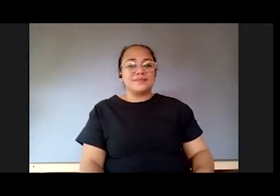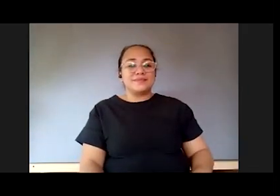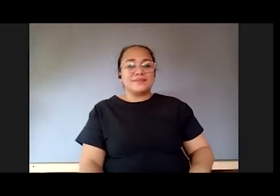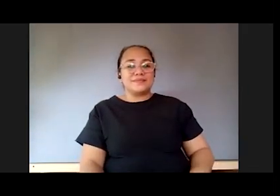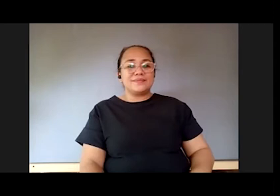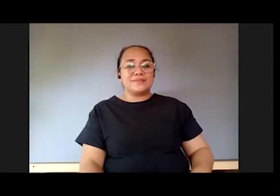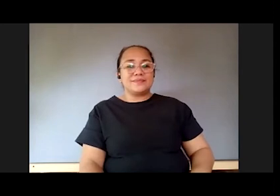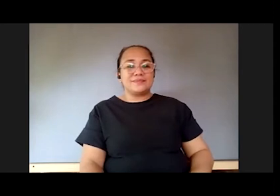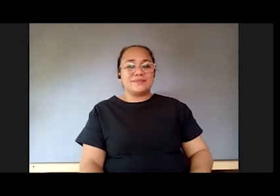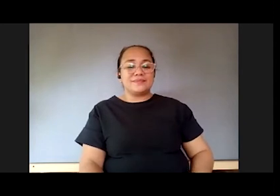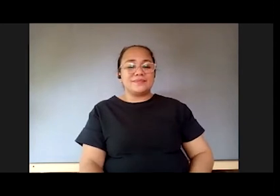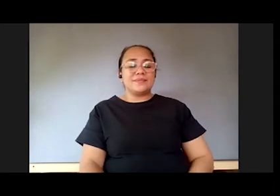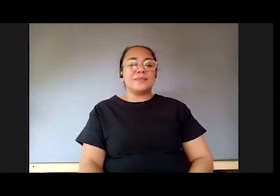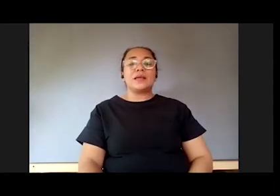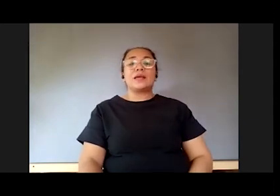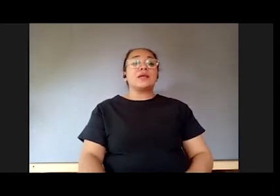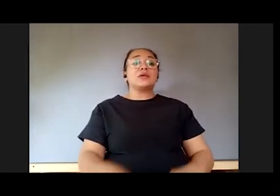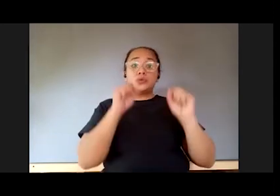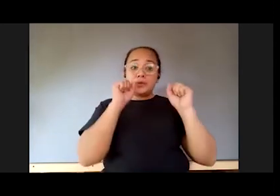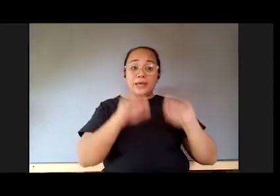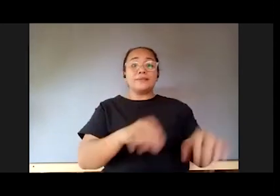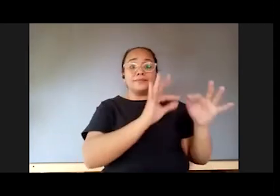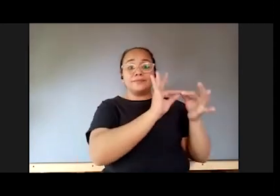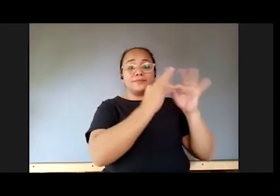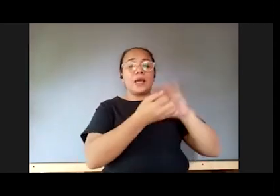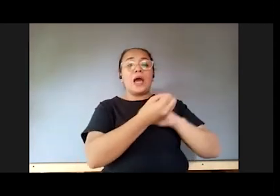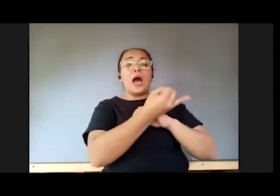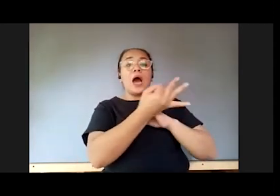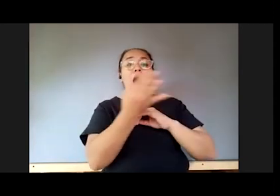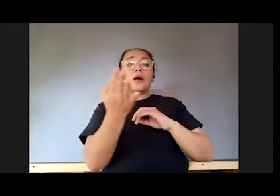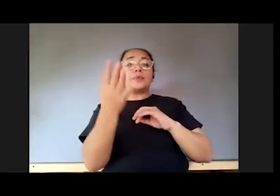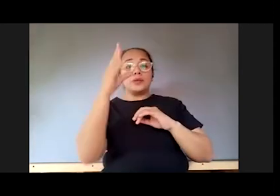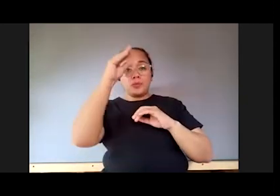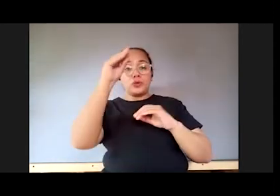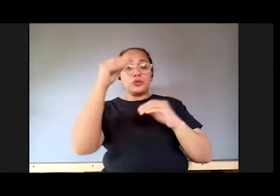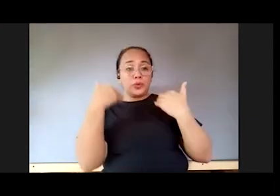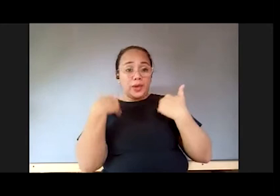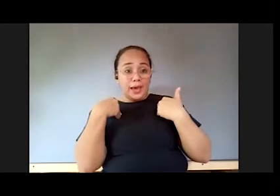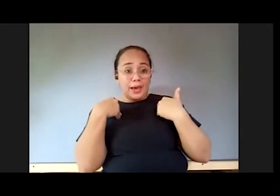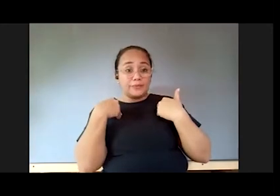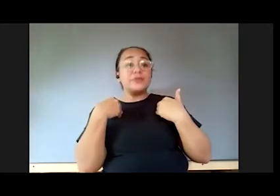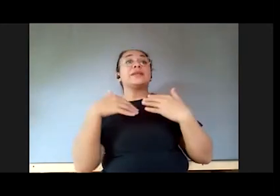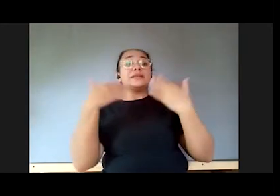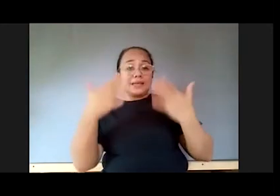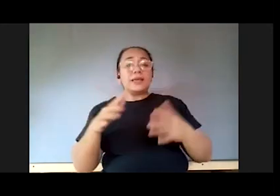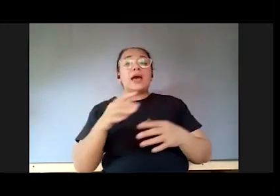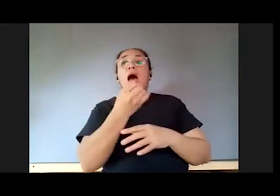You can translate it, how many boys do you have and how many girls do you have?